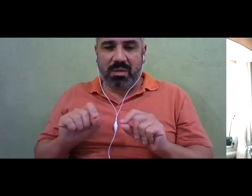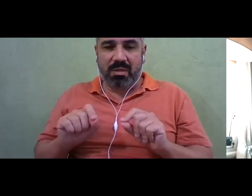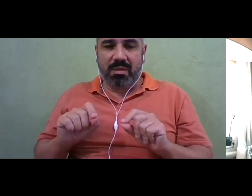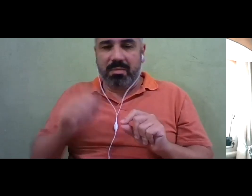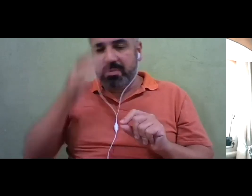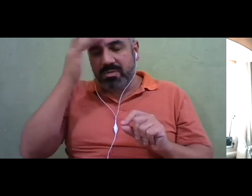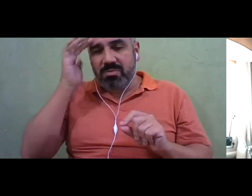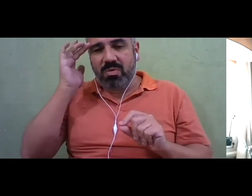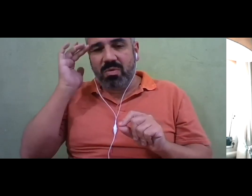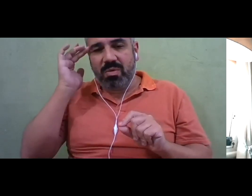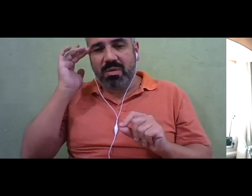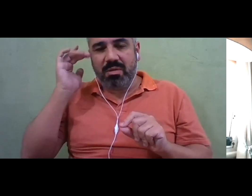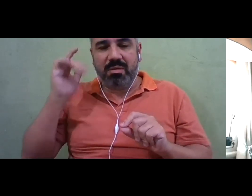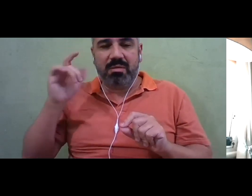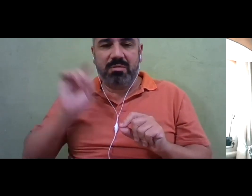was objective.